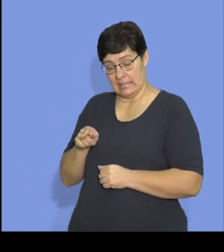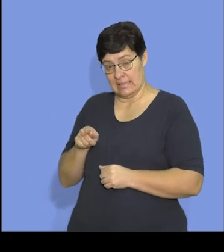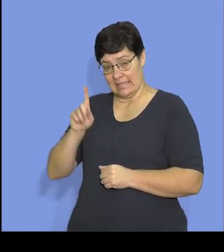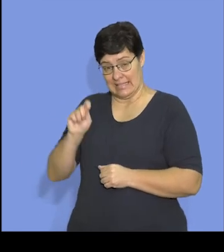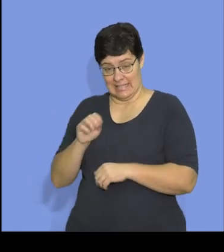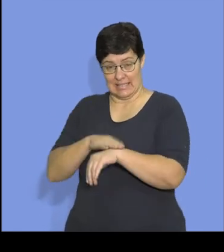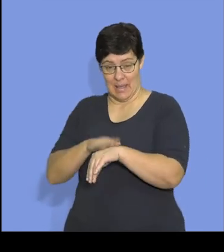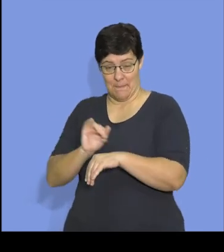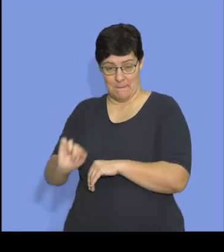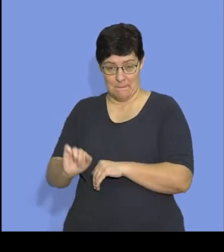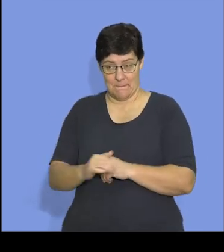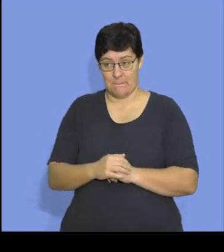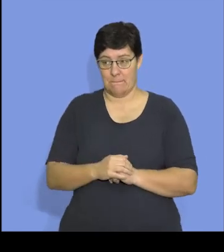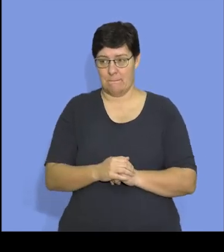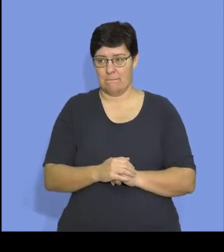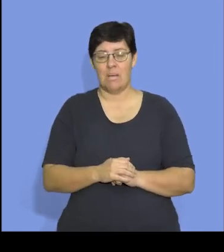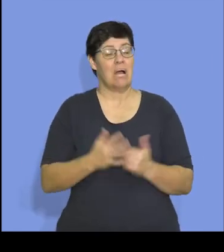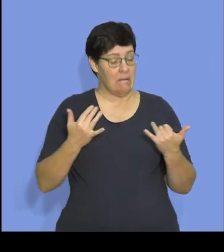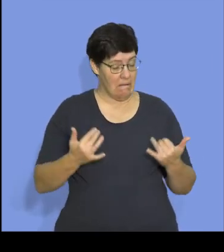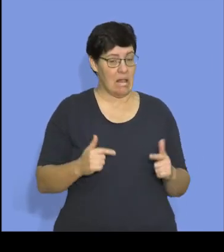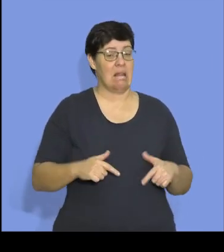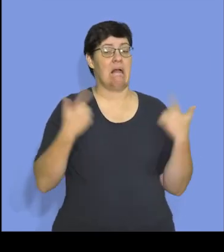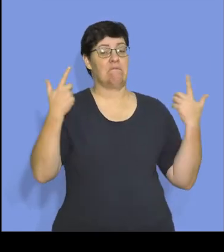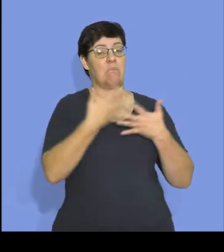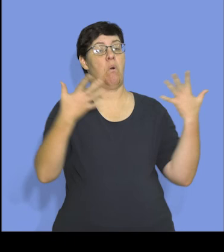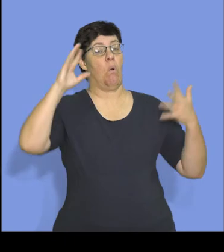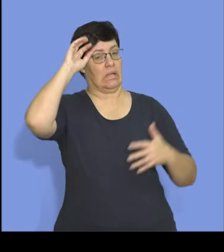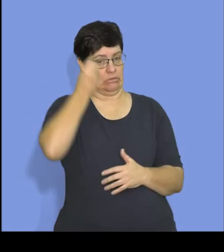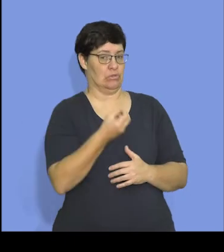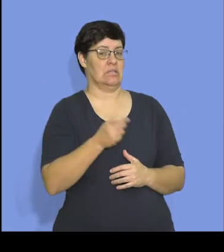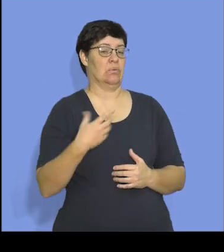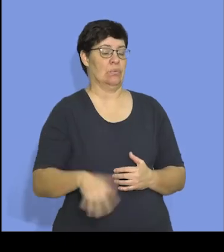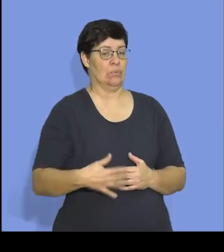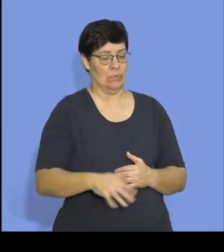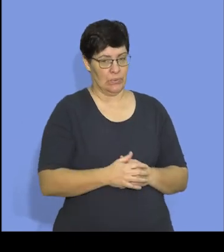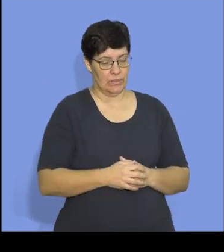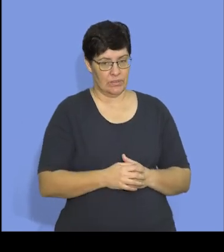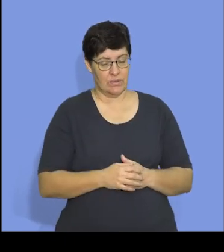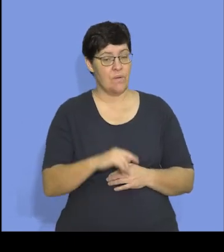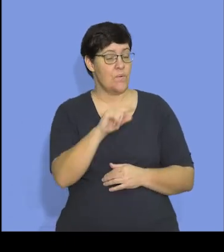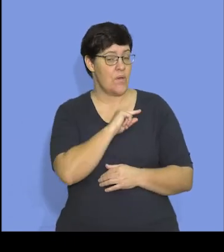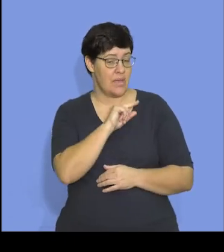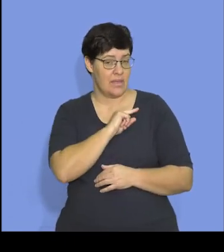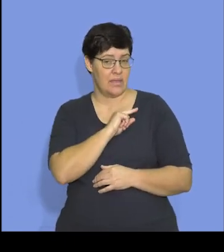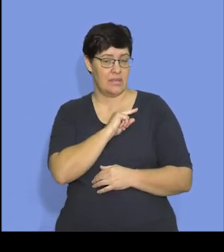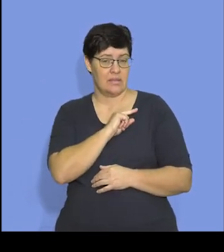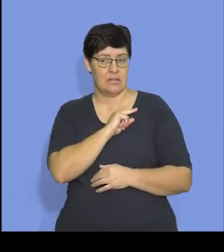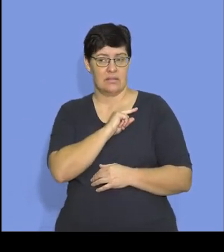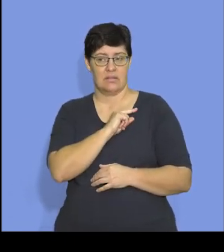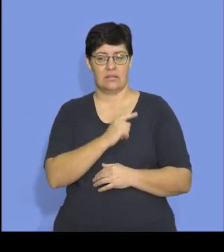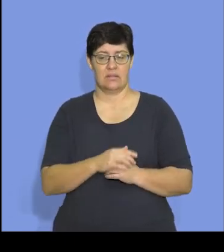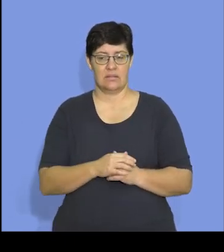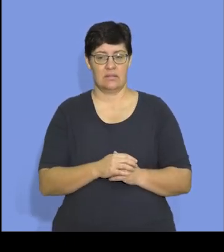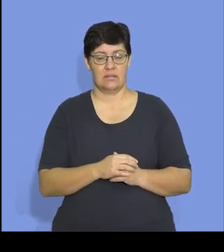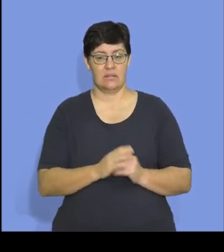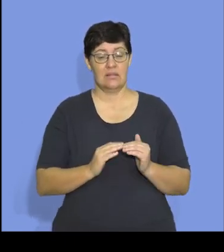time. Now, here life gets a little interesting for us, because we don't actually have, well, they start from a